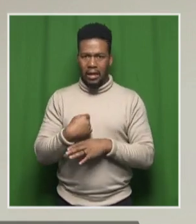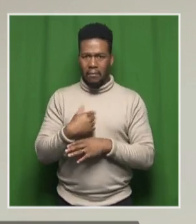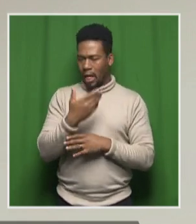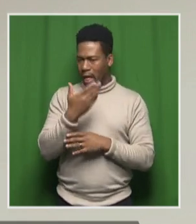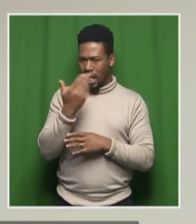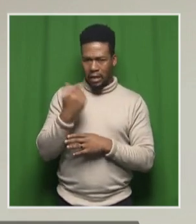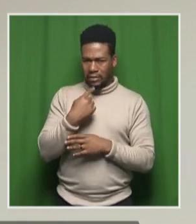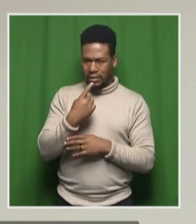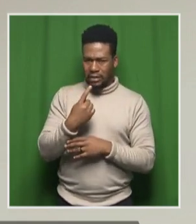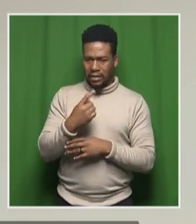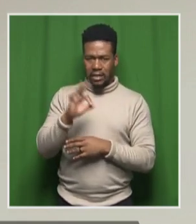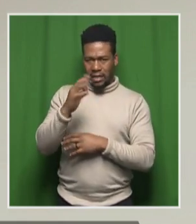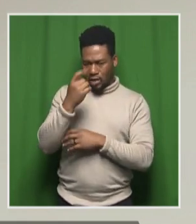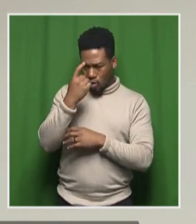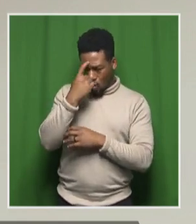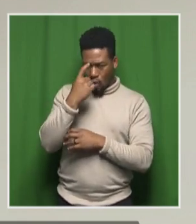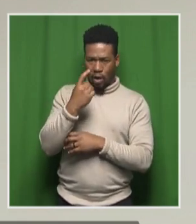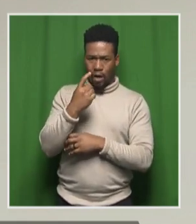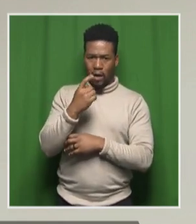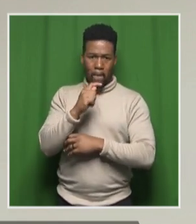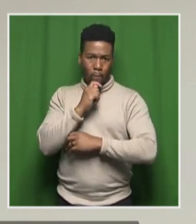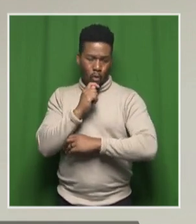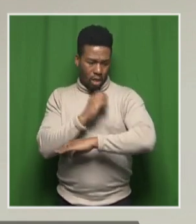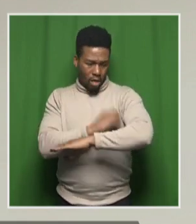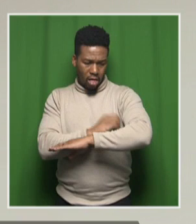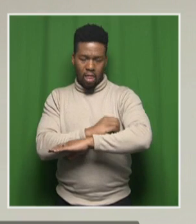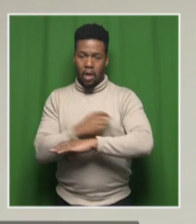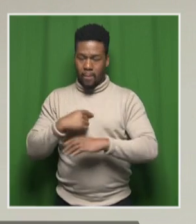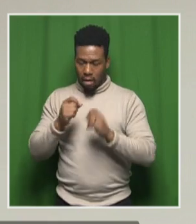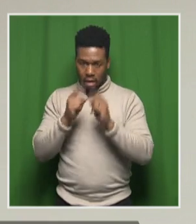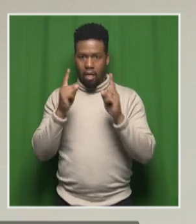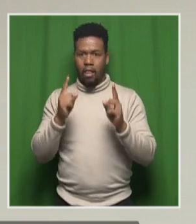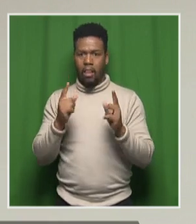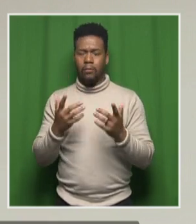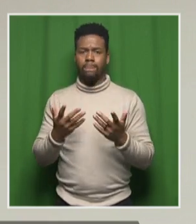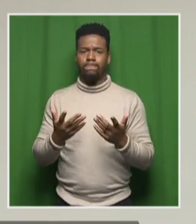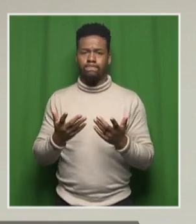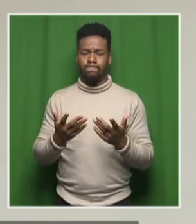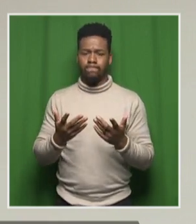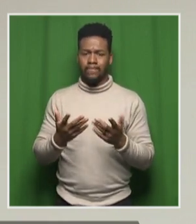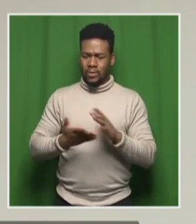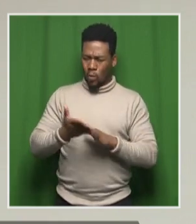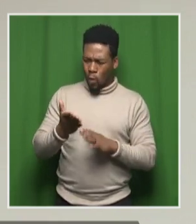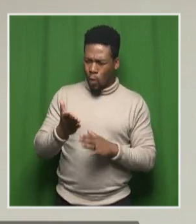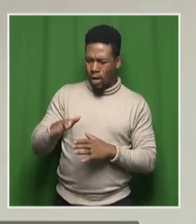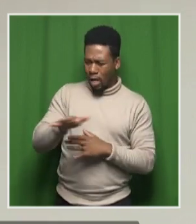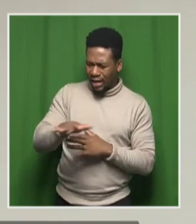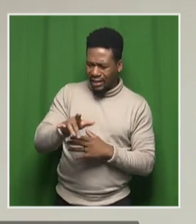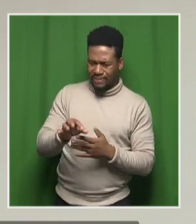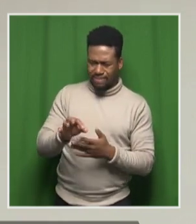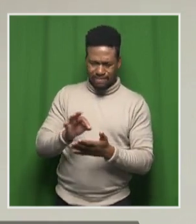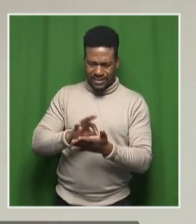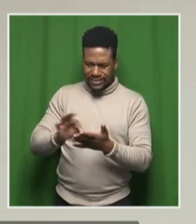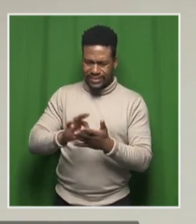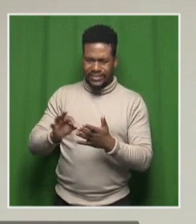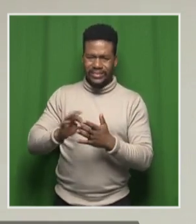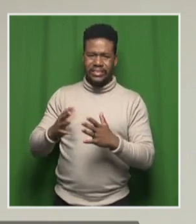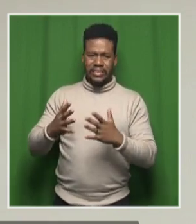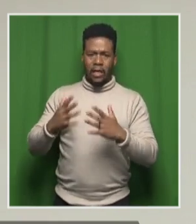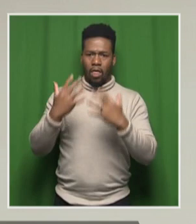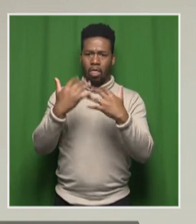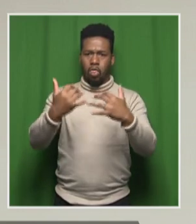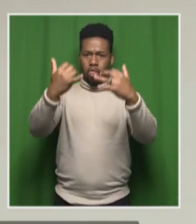up at 3 o'clock in the morning. Yeah. But I got up early and we went and cleared the entire auditorium. So we took